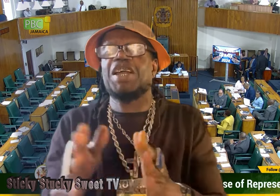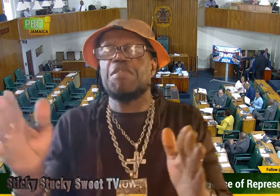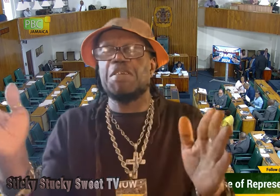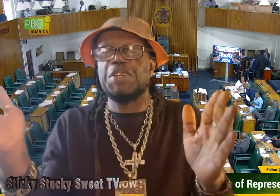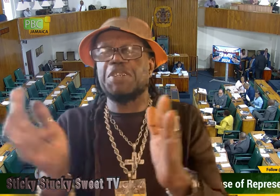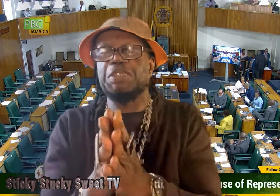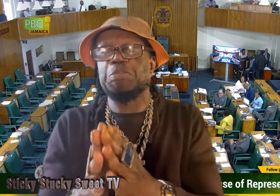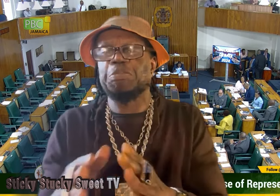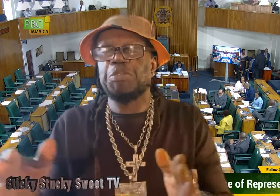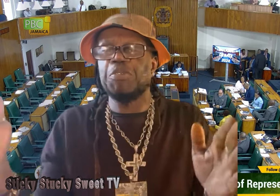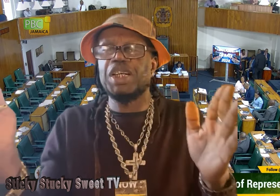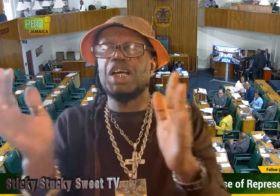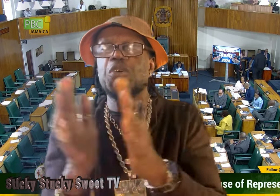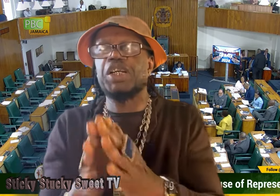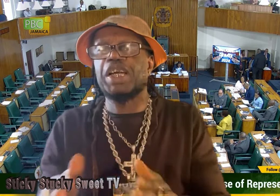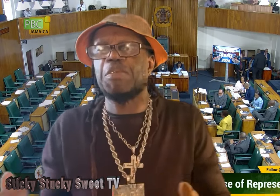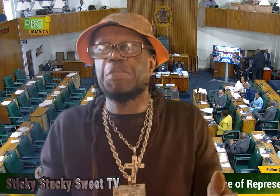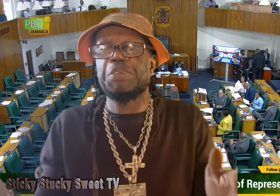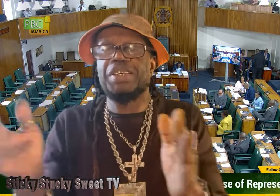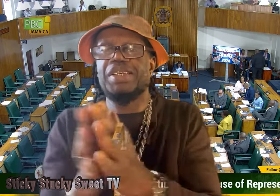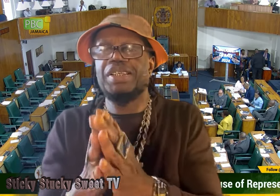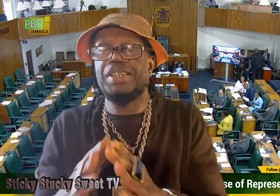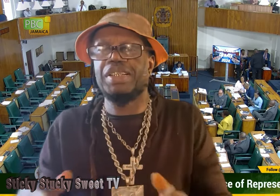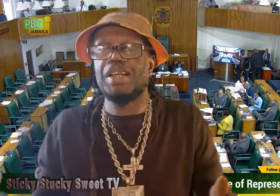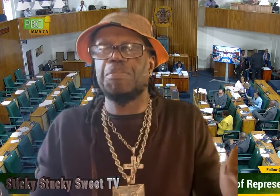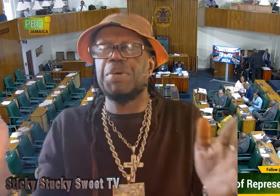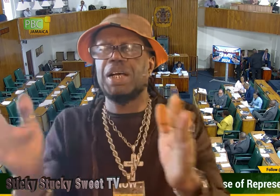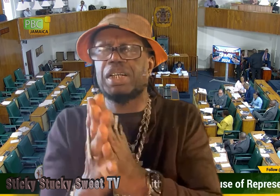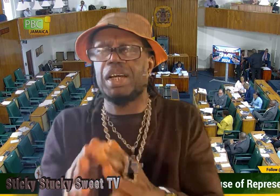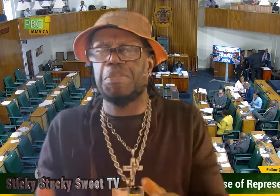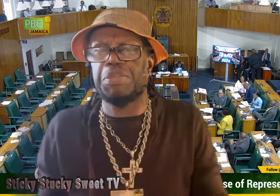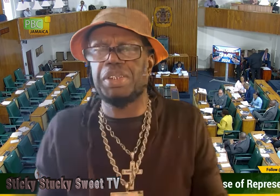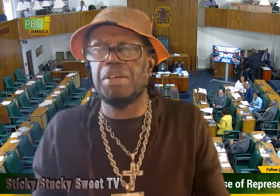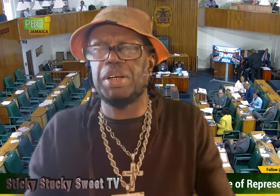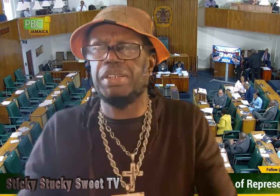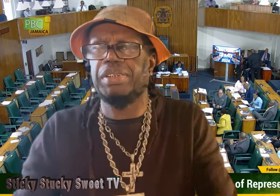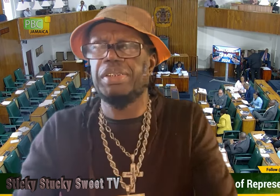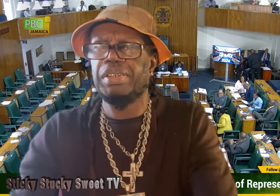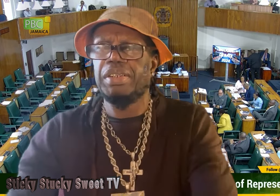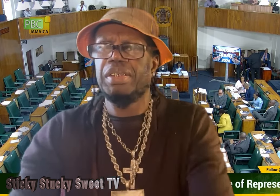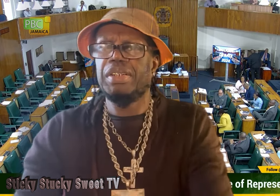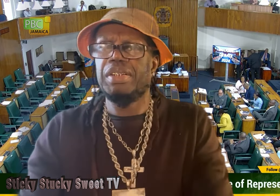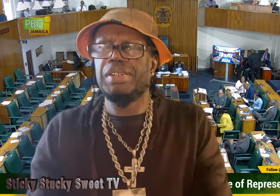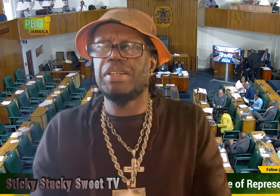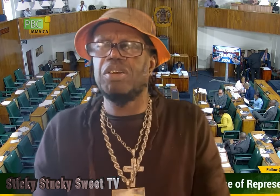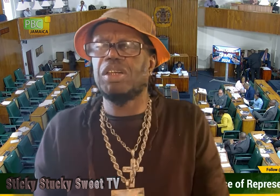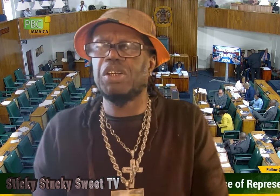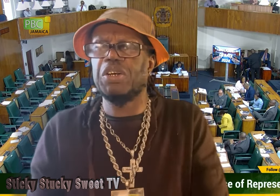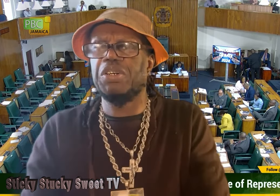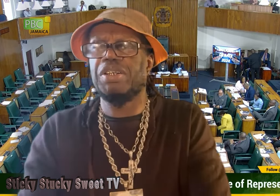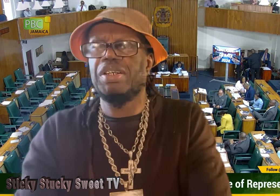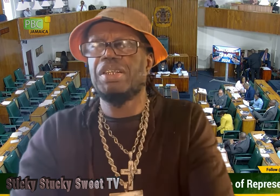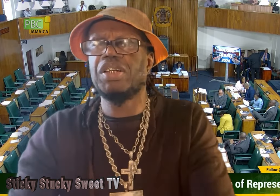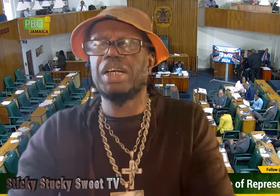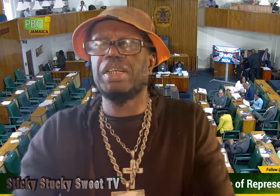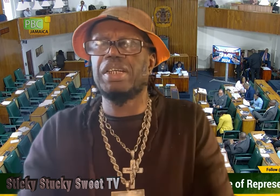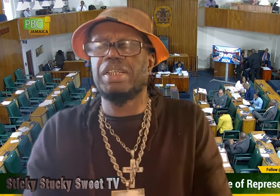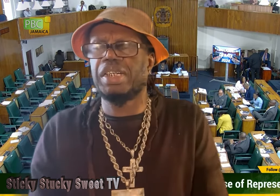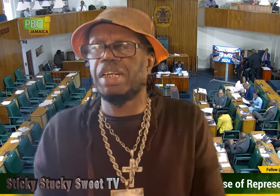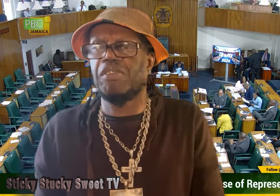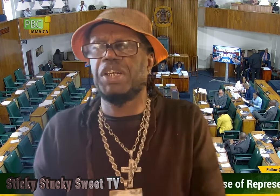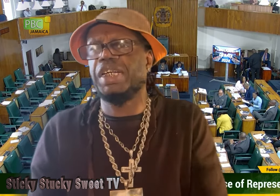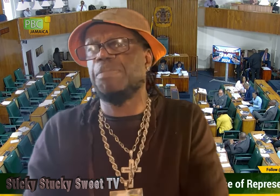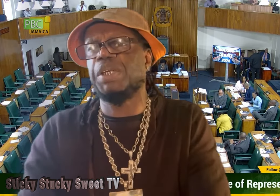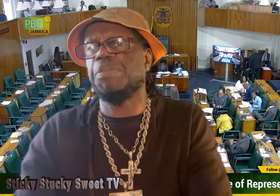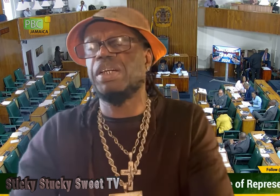You have to clap them, you know. But not a good clap. This is a bad clap. Yeah, man. So I just say go. So that is